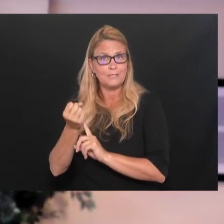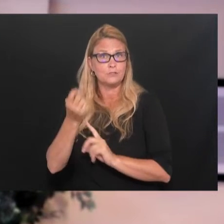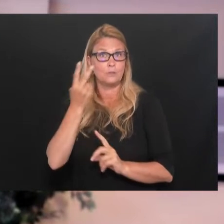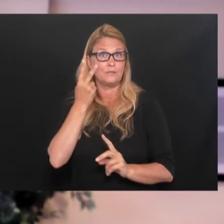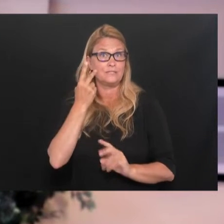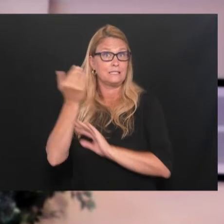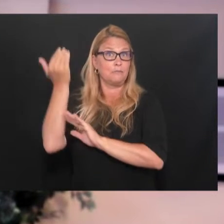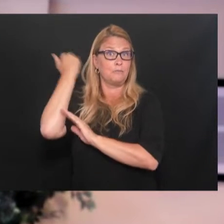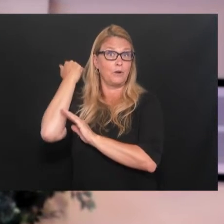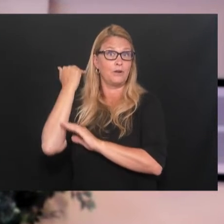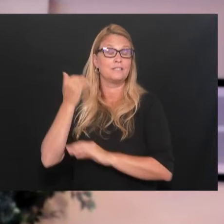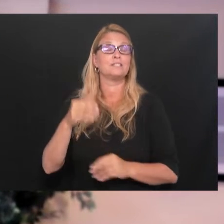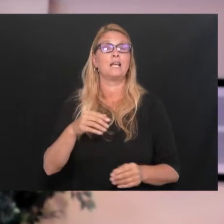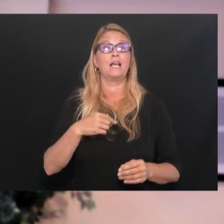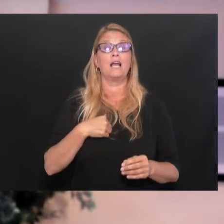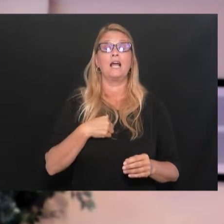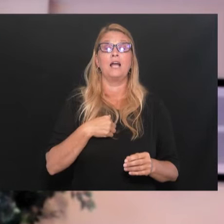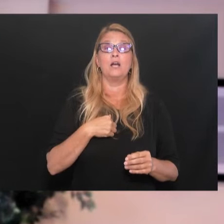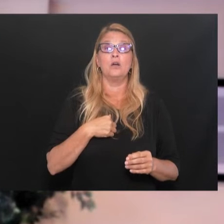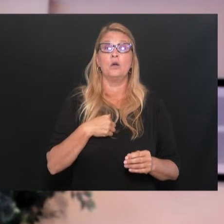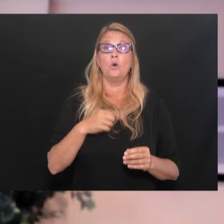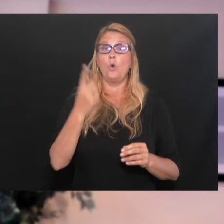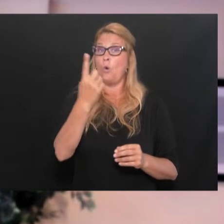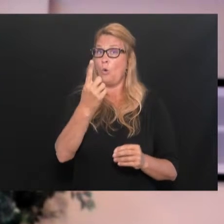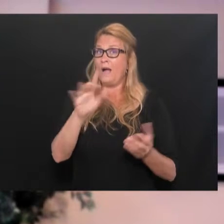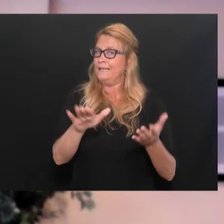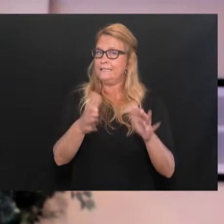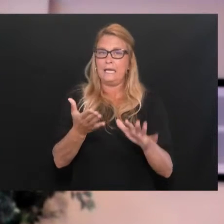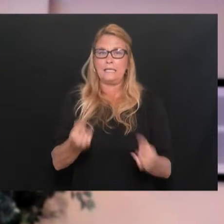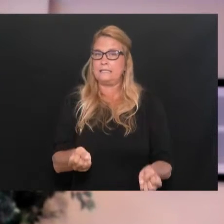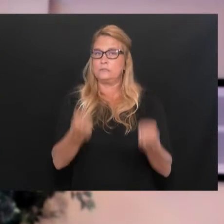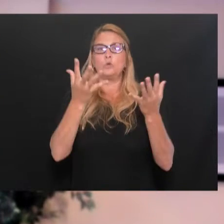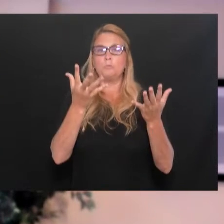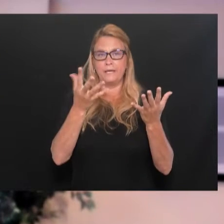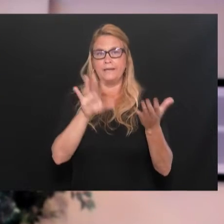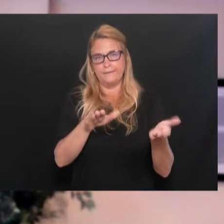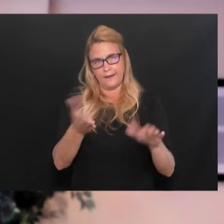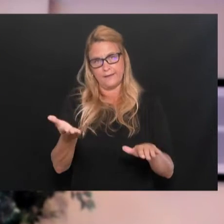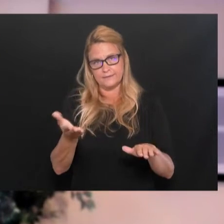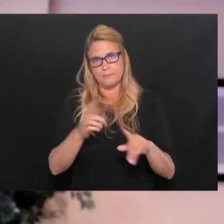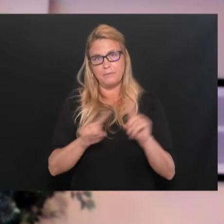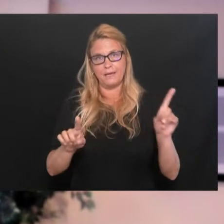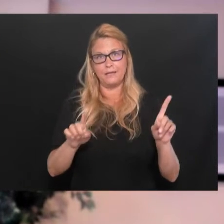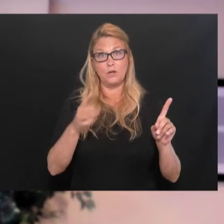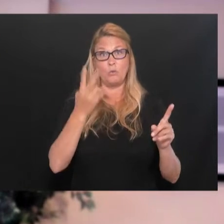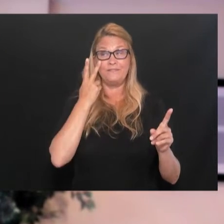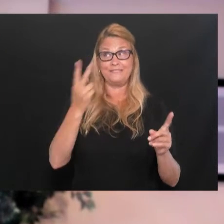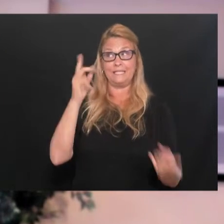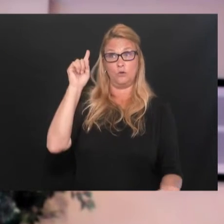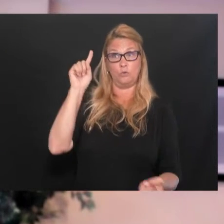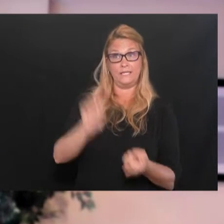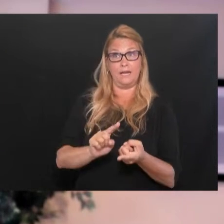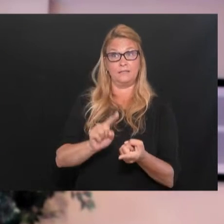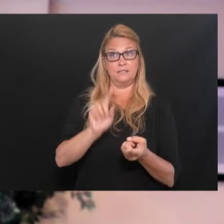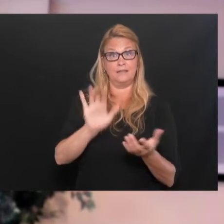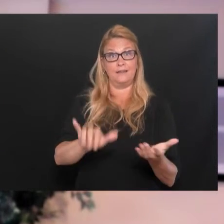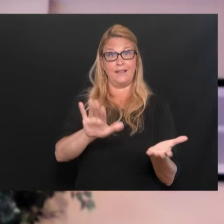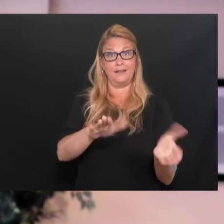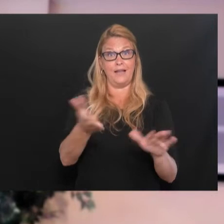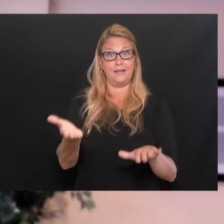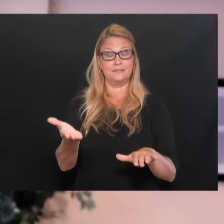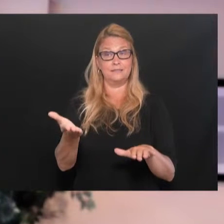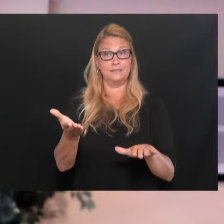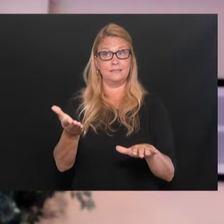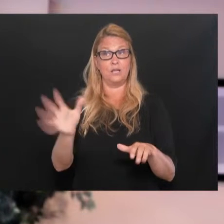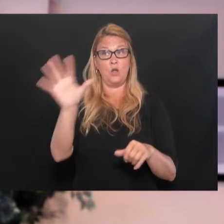seen before. And as the governor said, one death is too many, but we have seen a reduction in the number of deaths